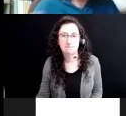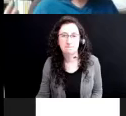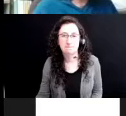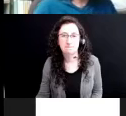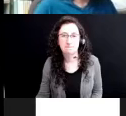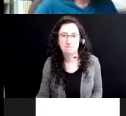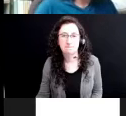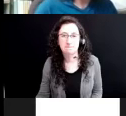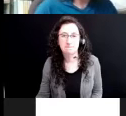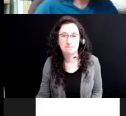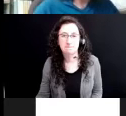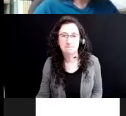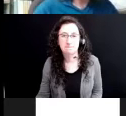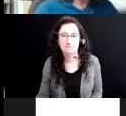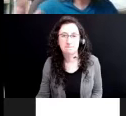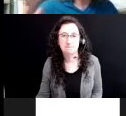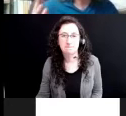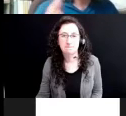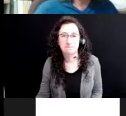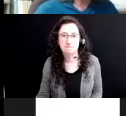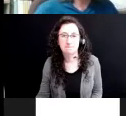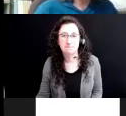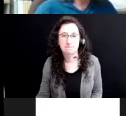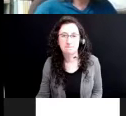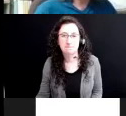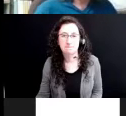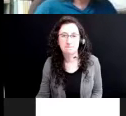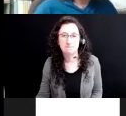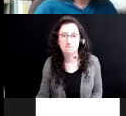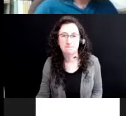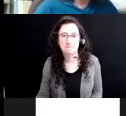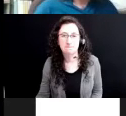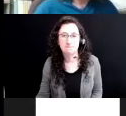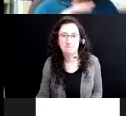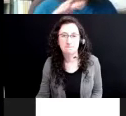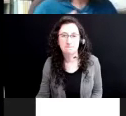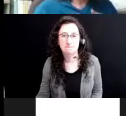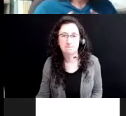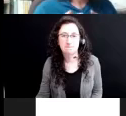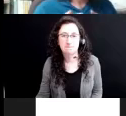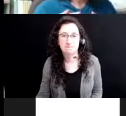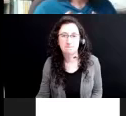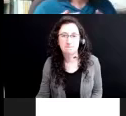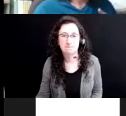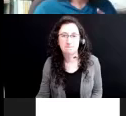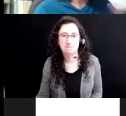unless you can, provide those big expanses of grassland. But if you provide